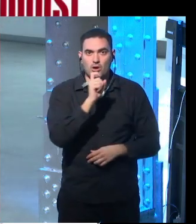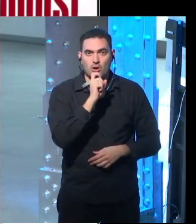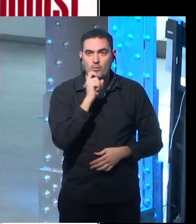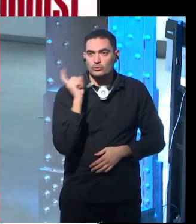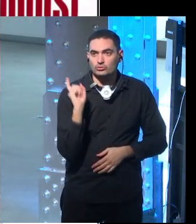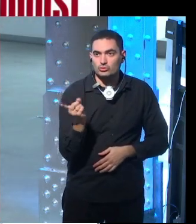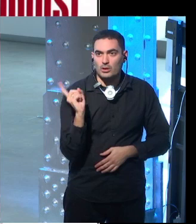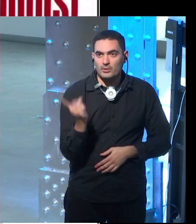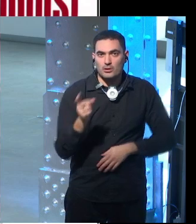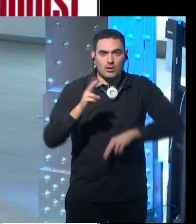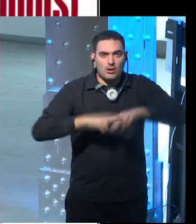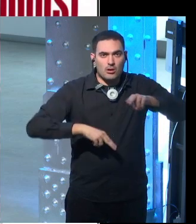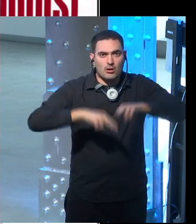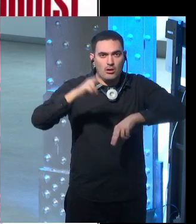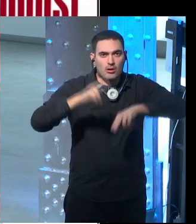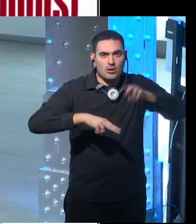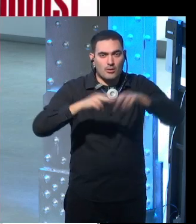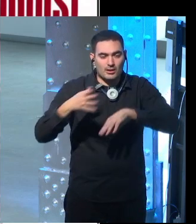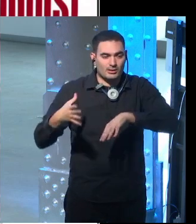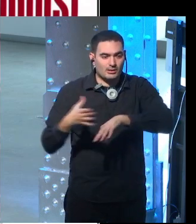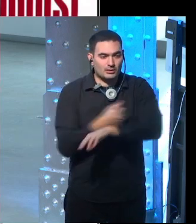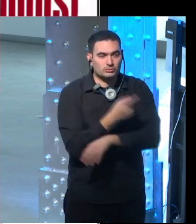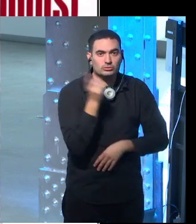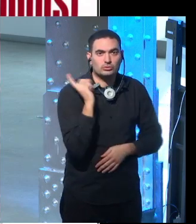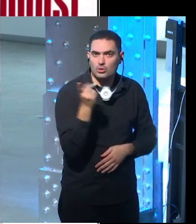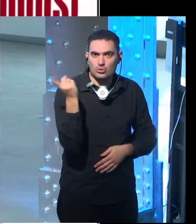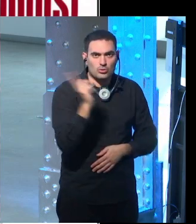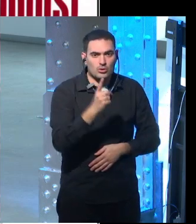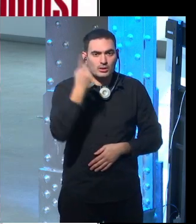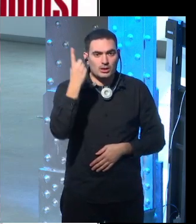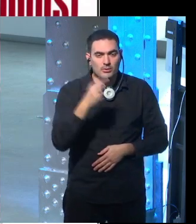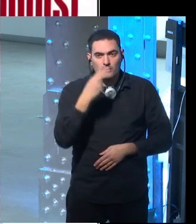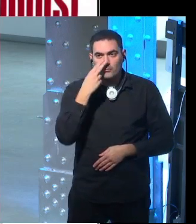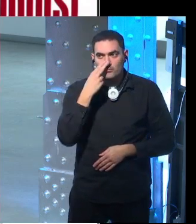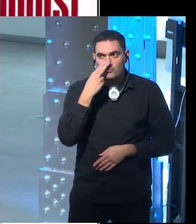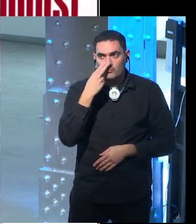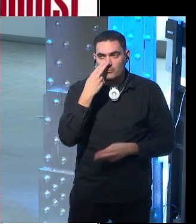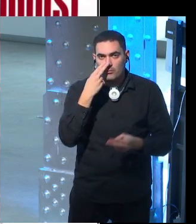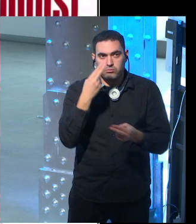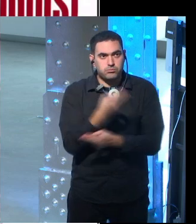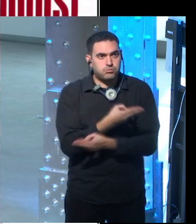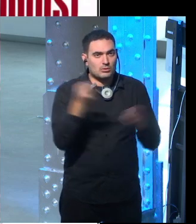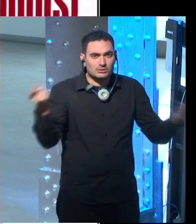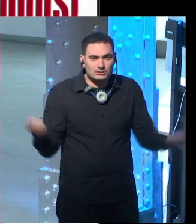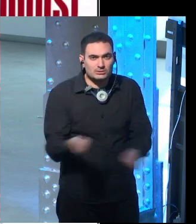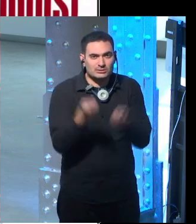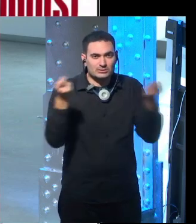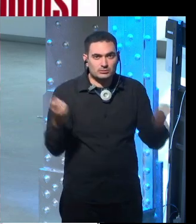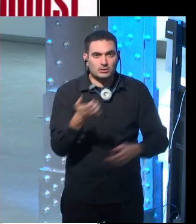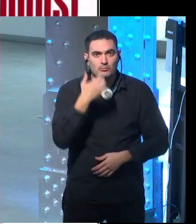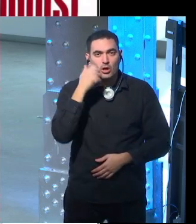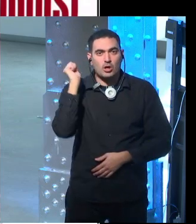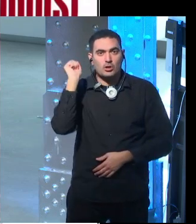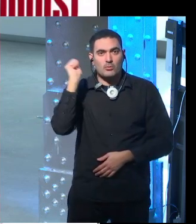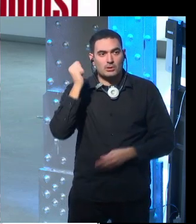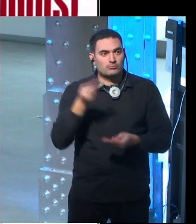first railroads, but also with the publication of the Communist Manifesto.